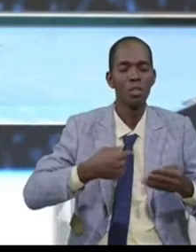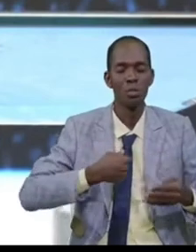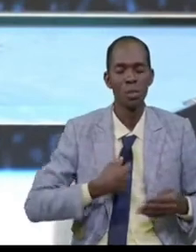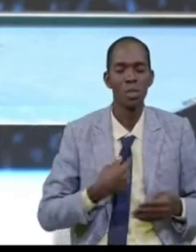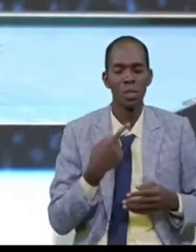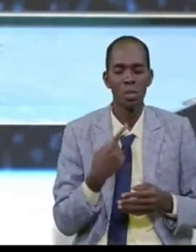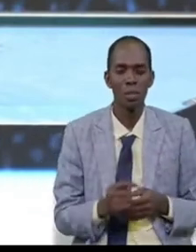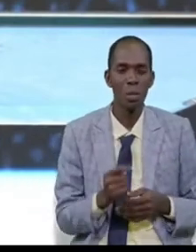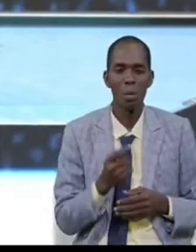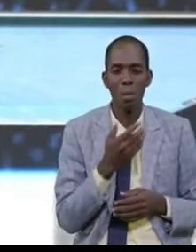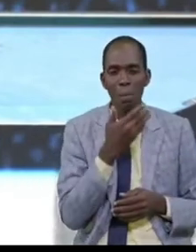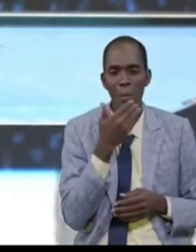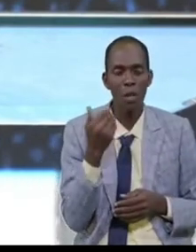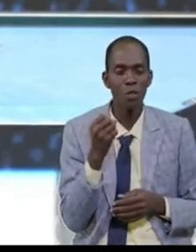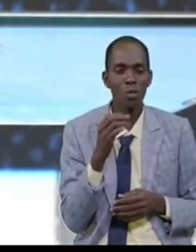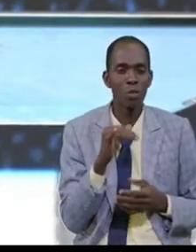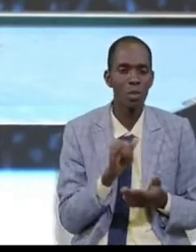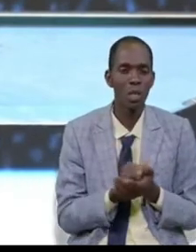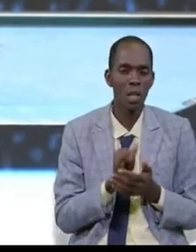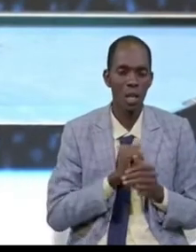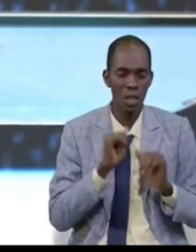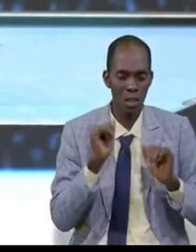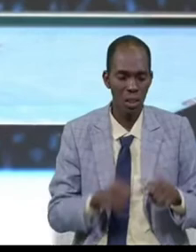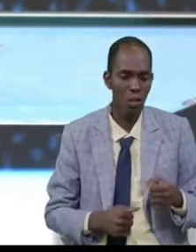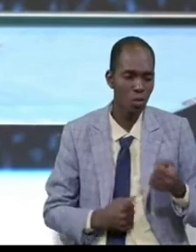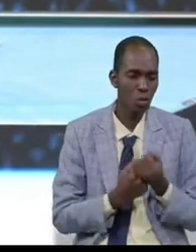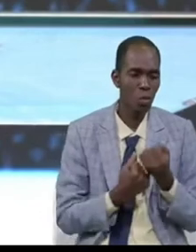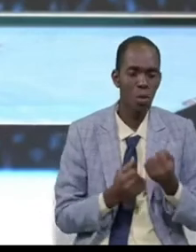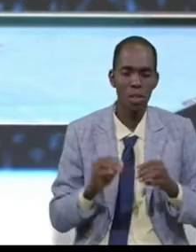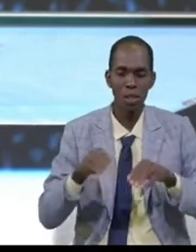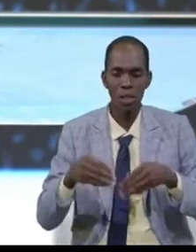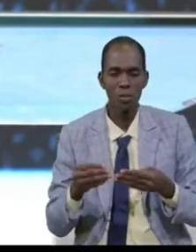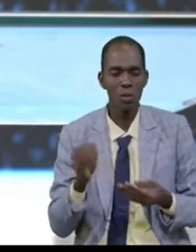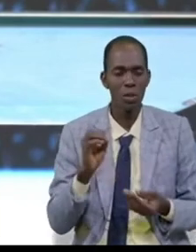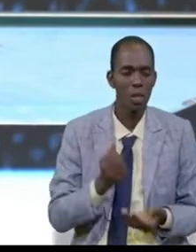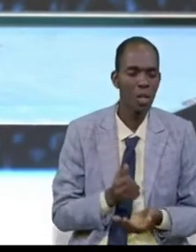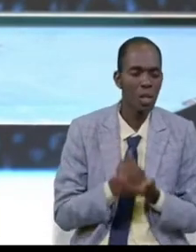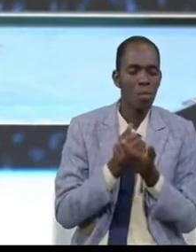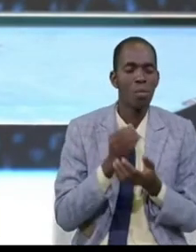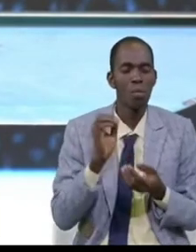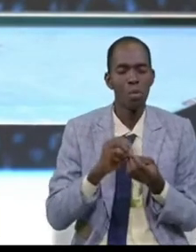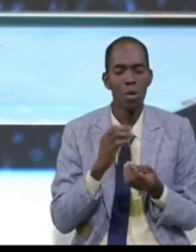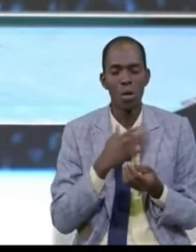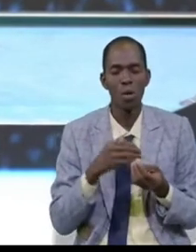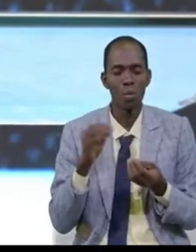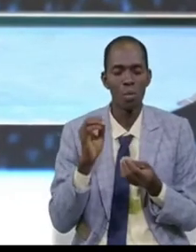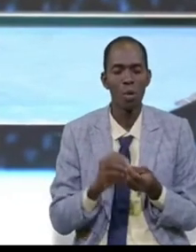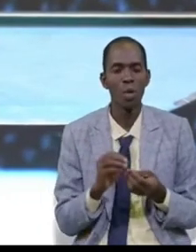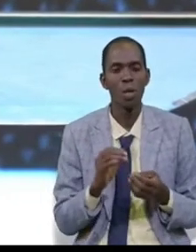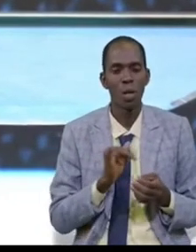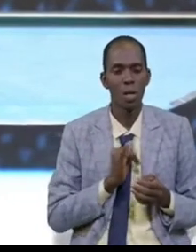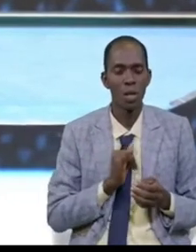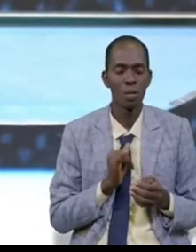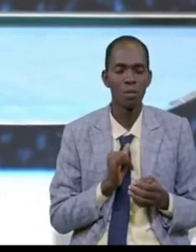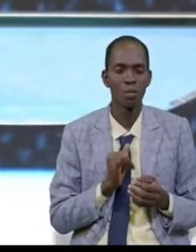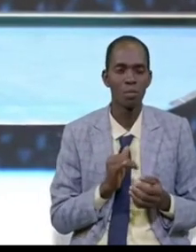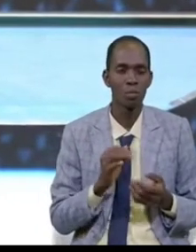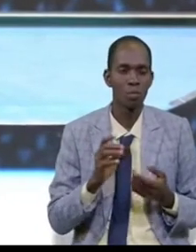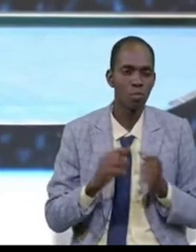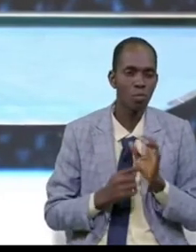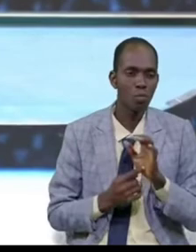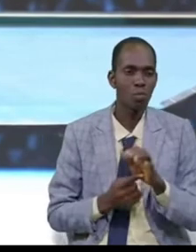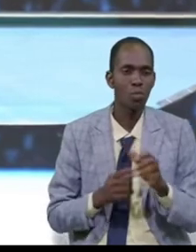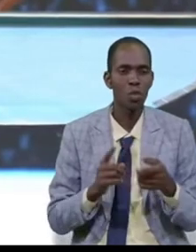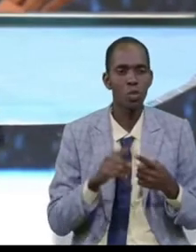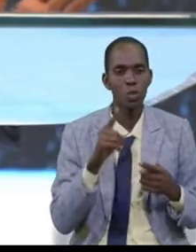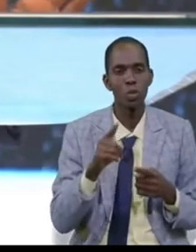able to minister to more of the members of the body of Christ. And yet I show to you a more excellent